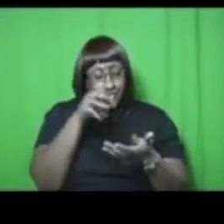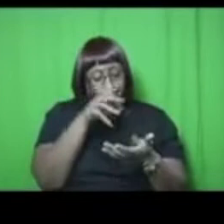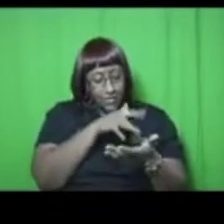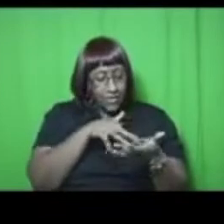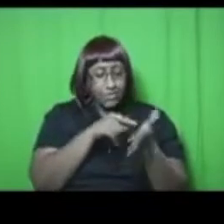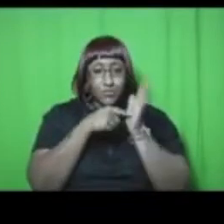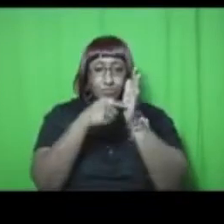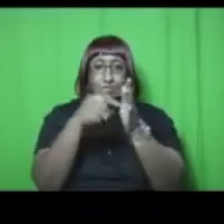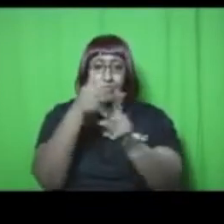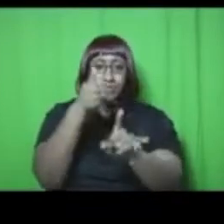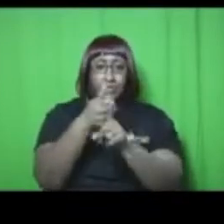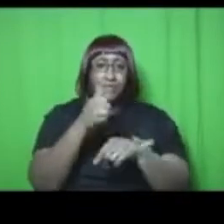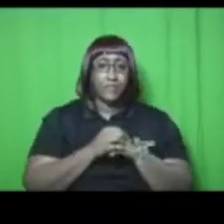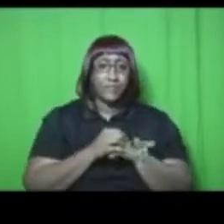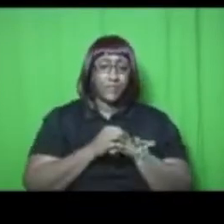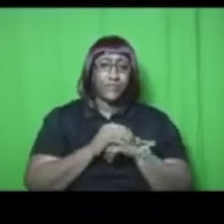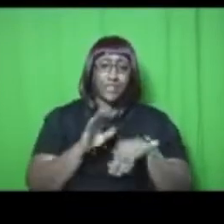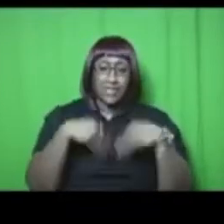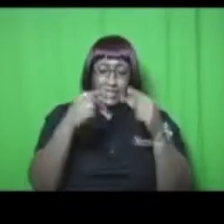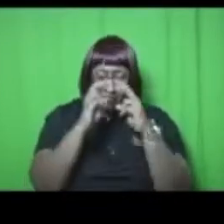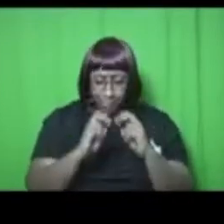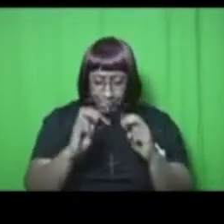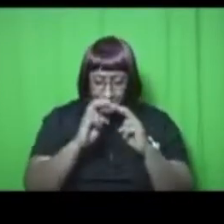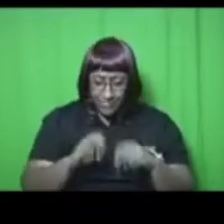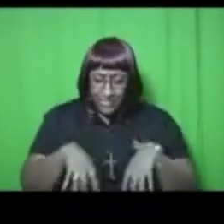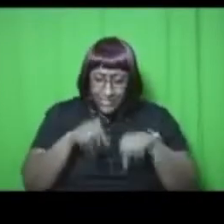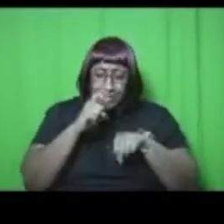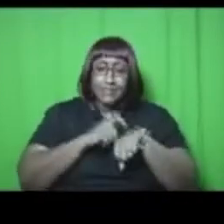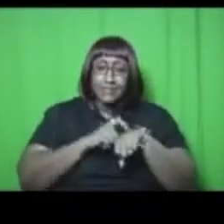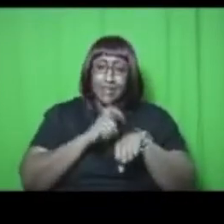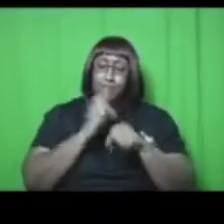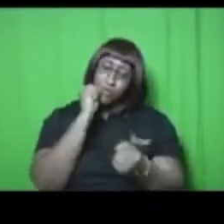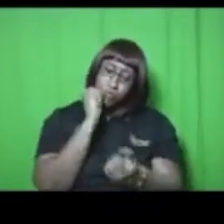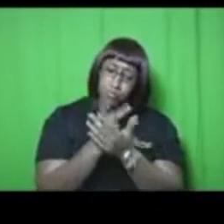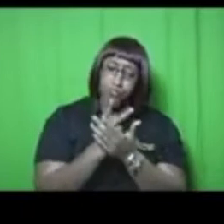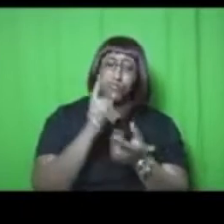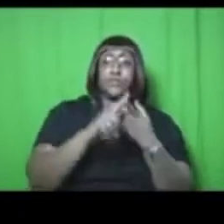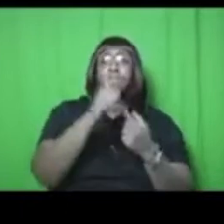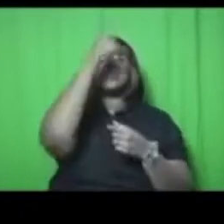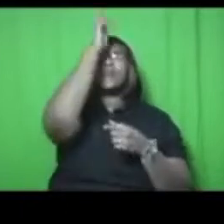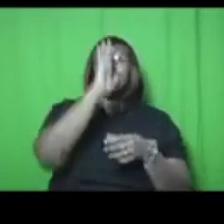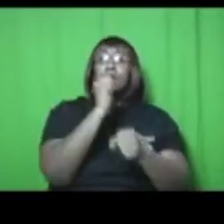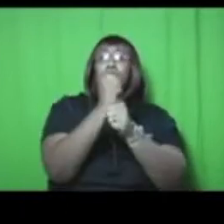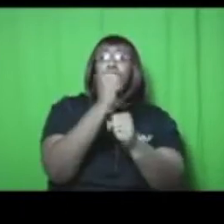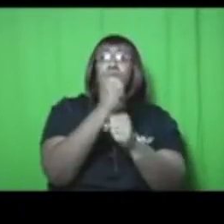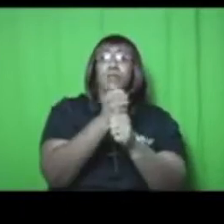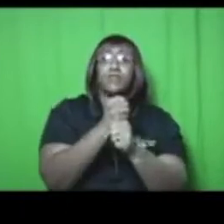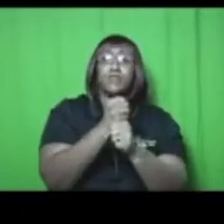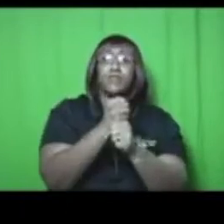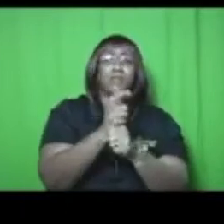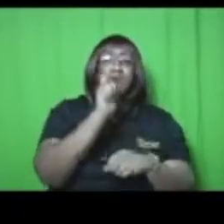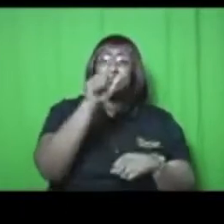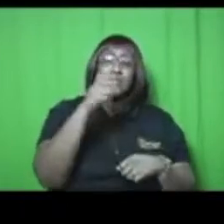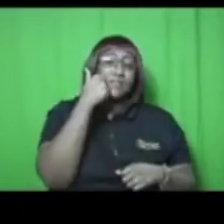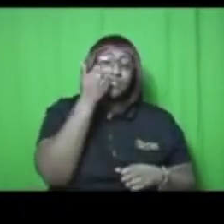show thyself. Give diligently to show thyself. Approved unto God. A workman that